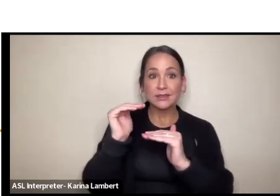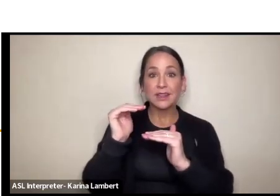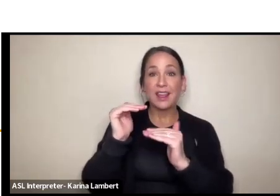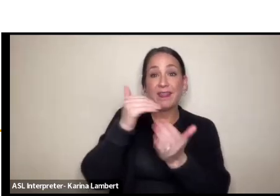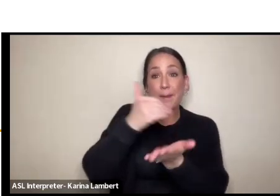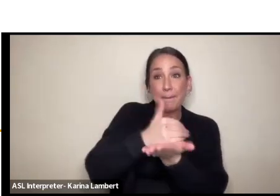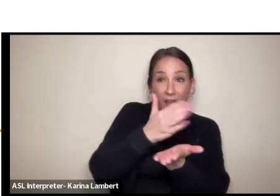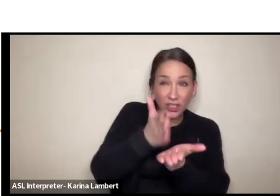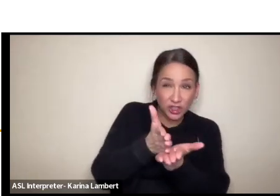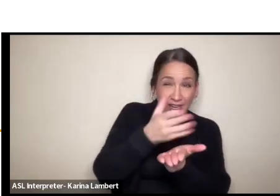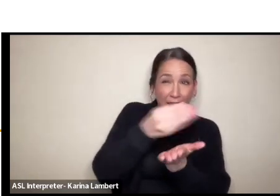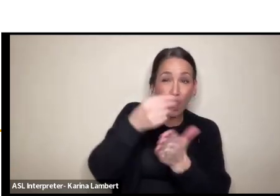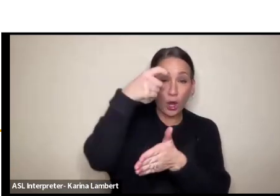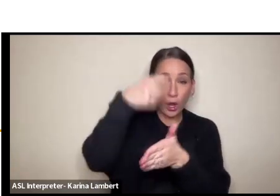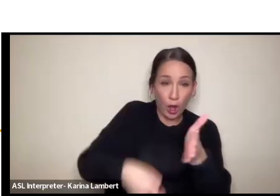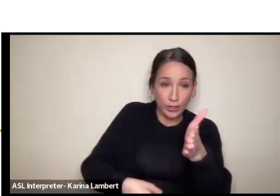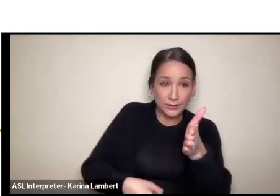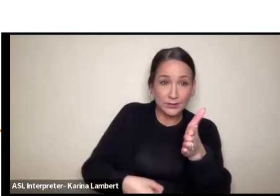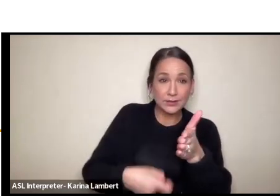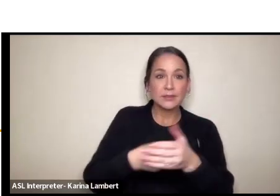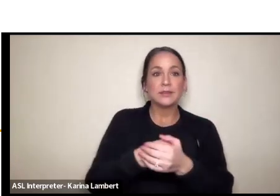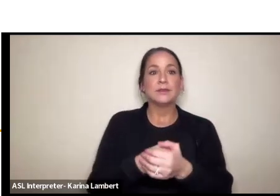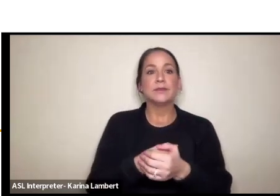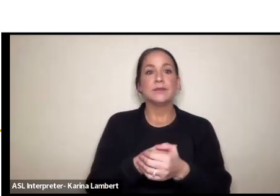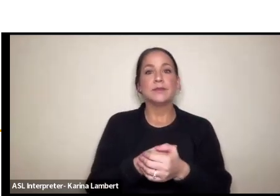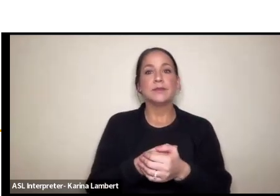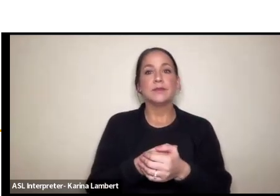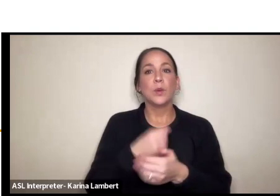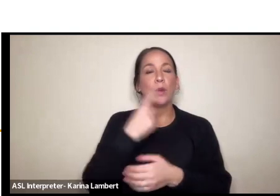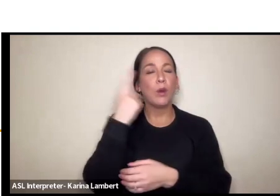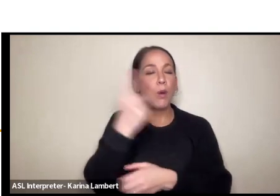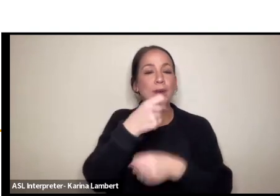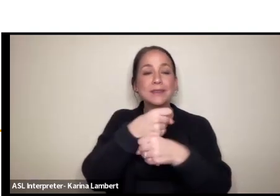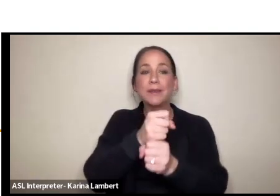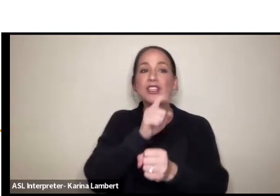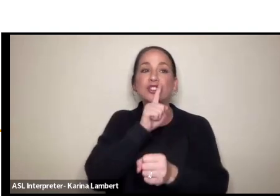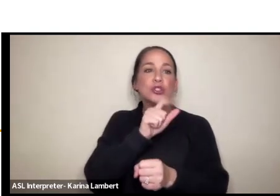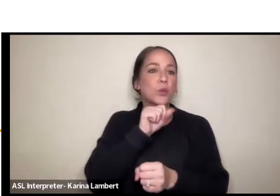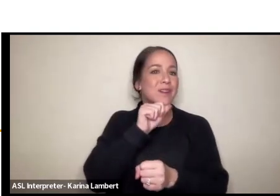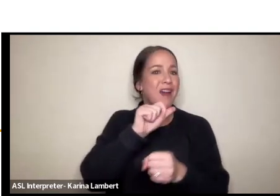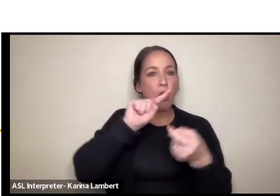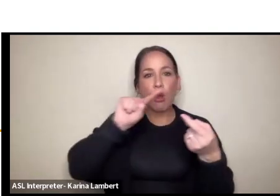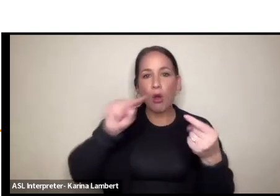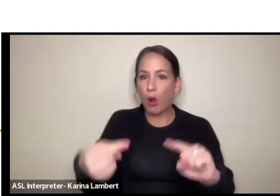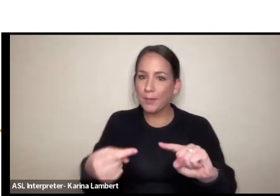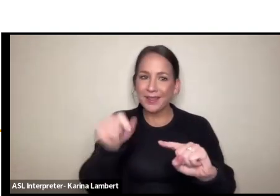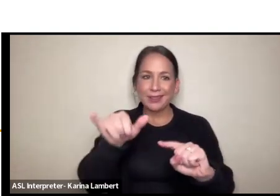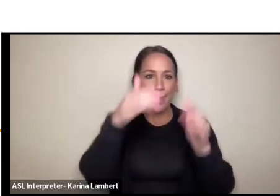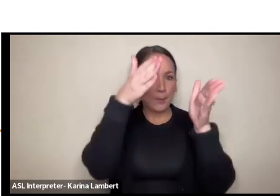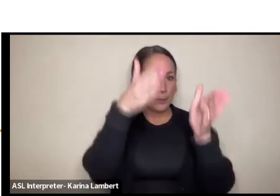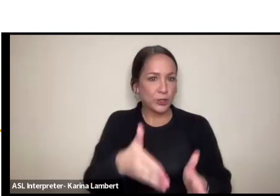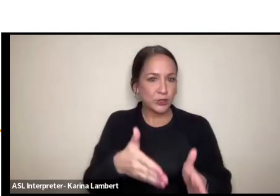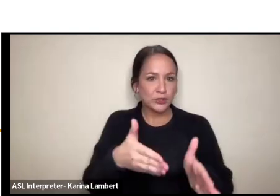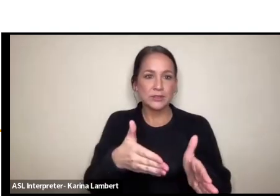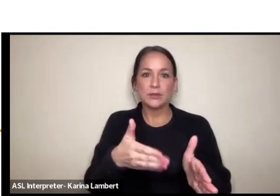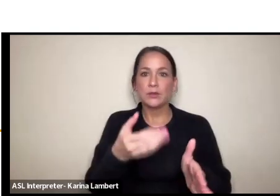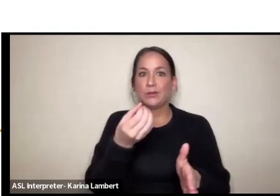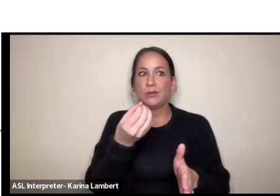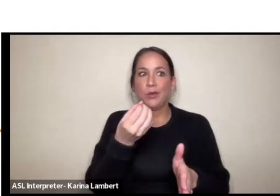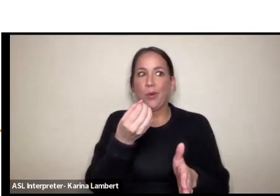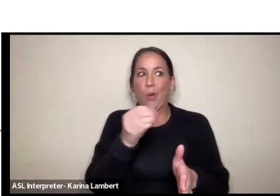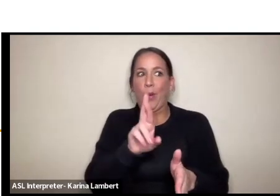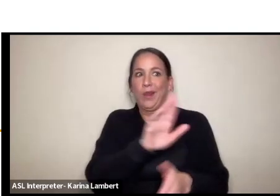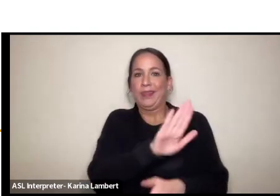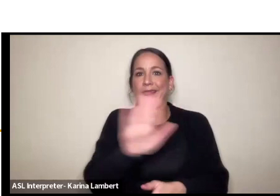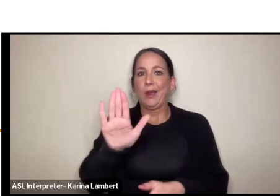and costs. We make sure that we are doing no harm to the person or to their